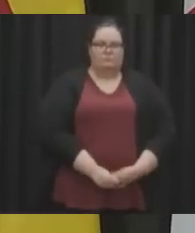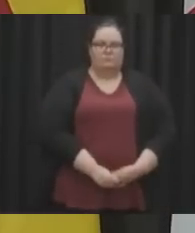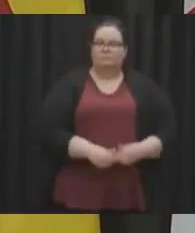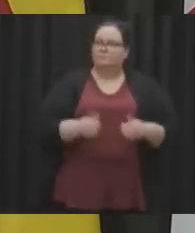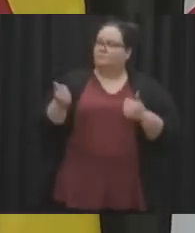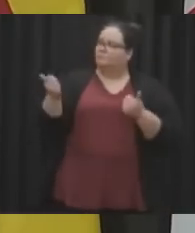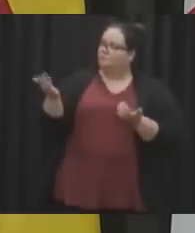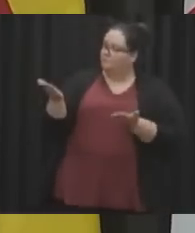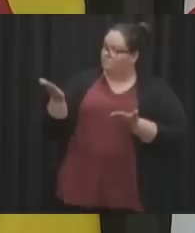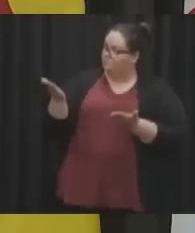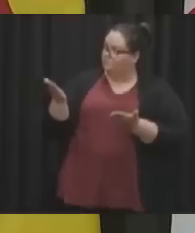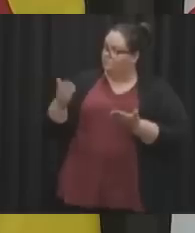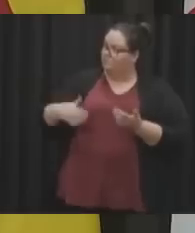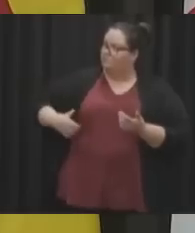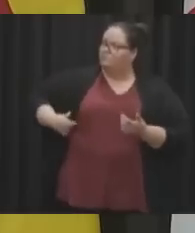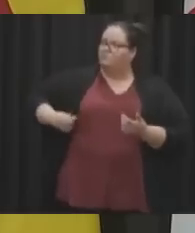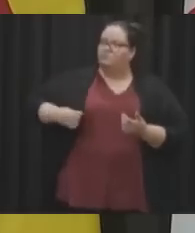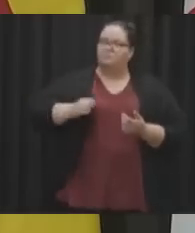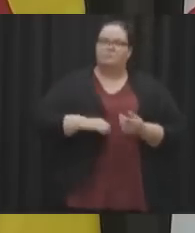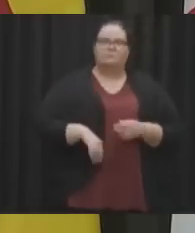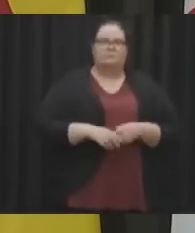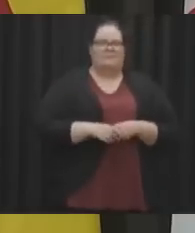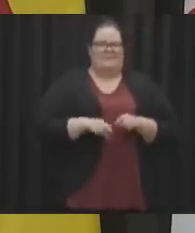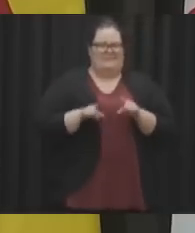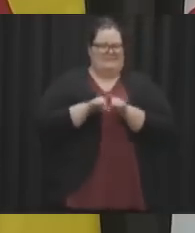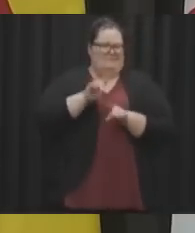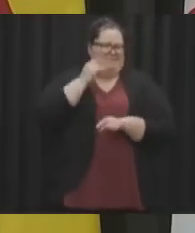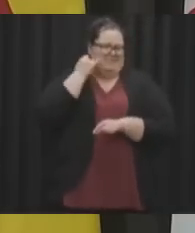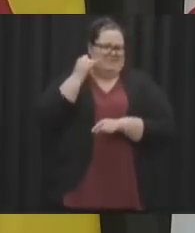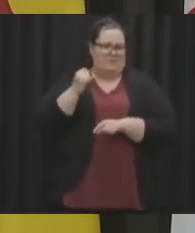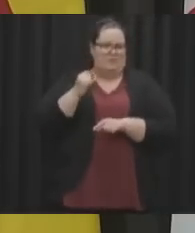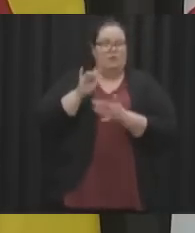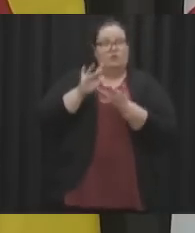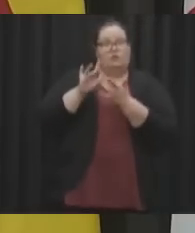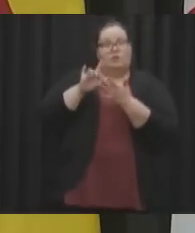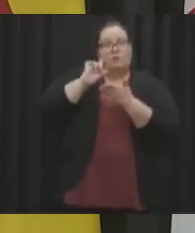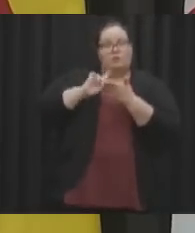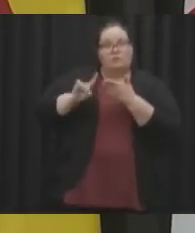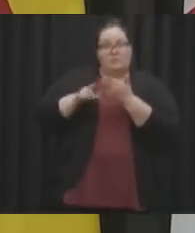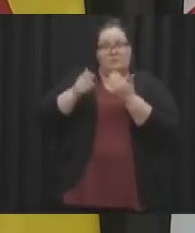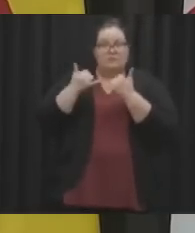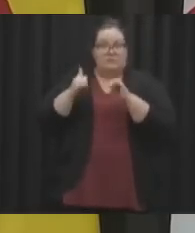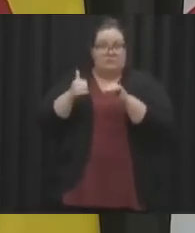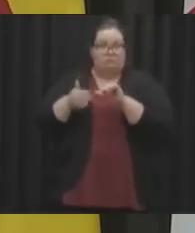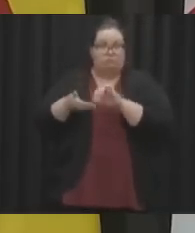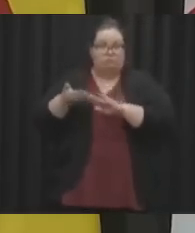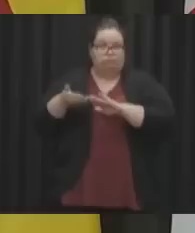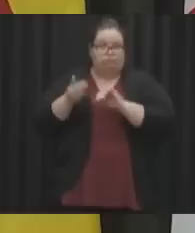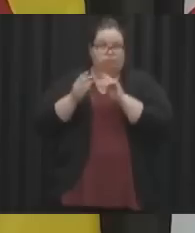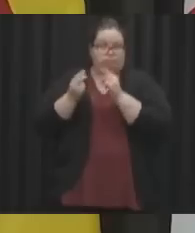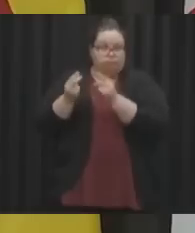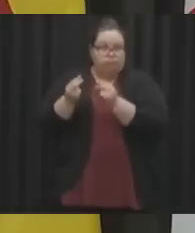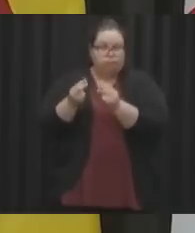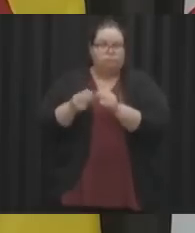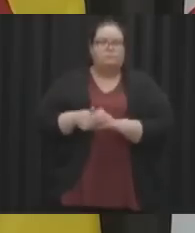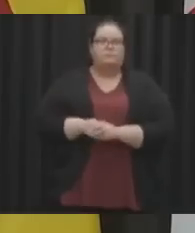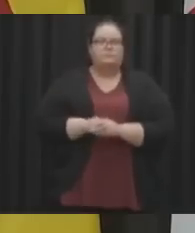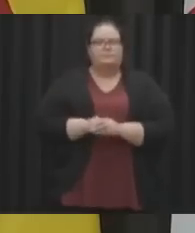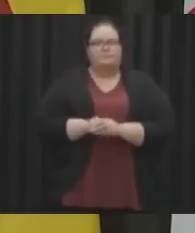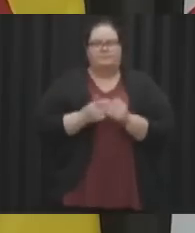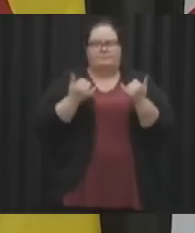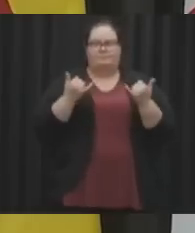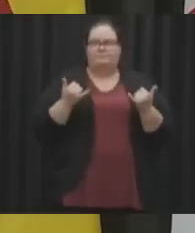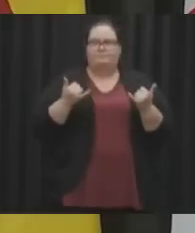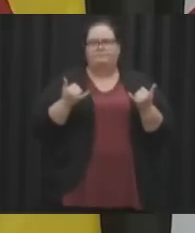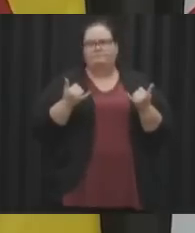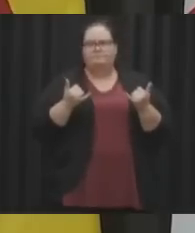We have to be prepared for that outcome. So again, we're working diligently, and the best